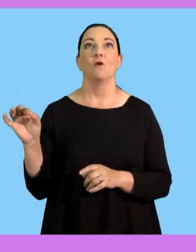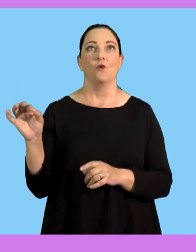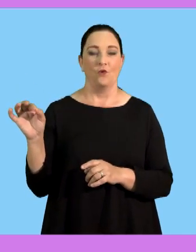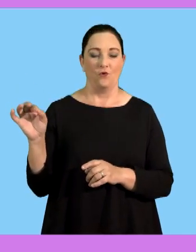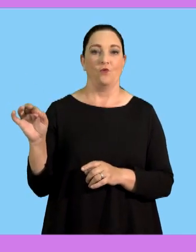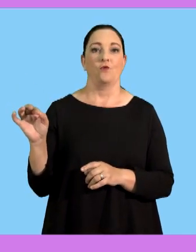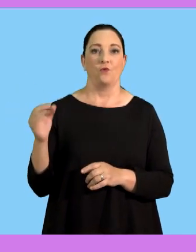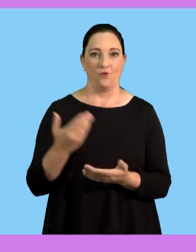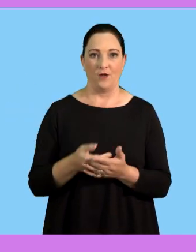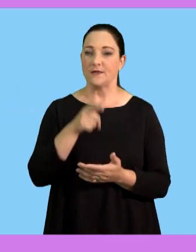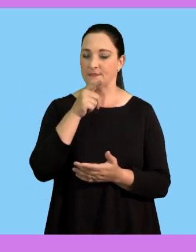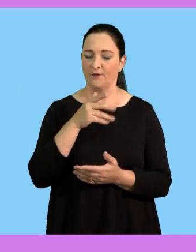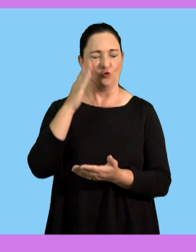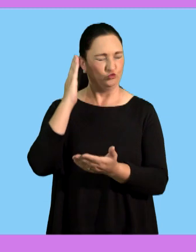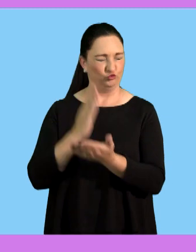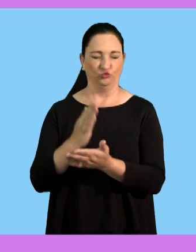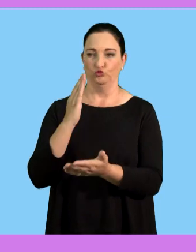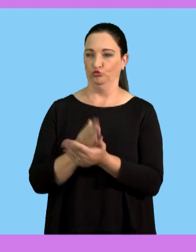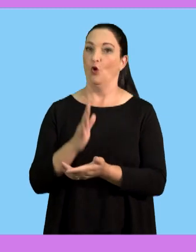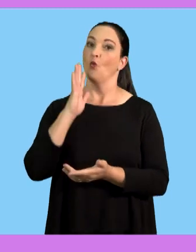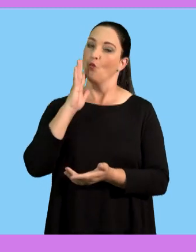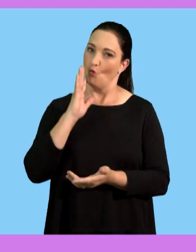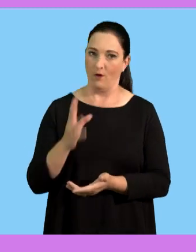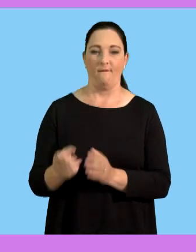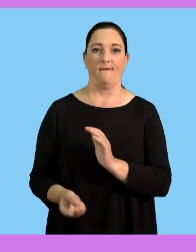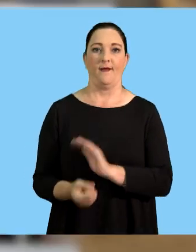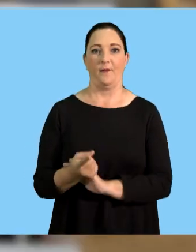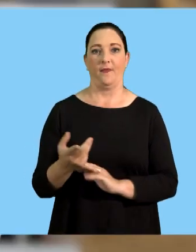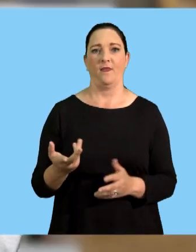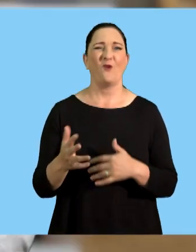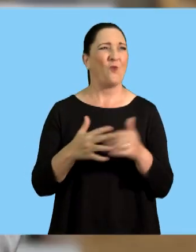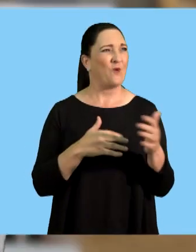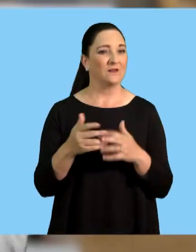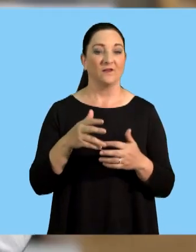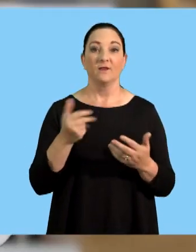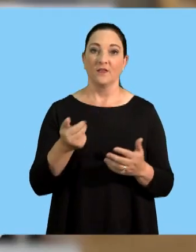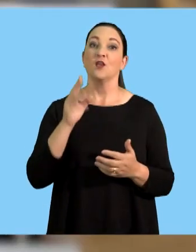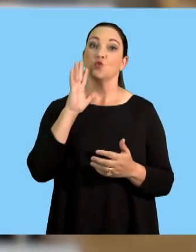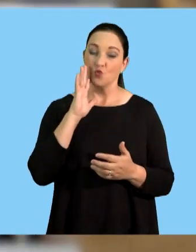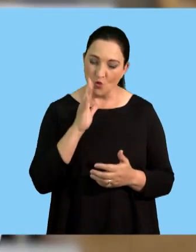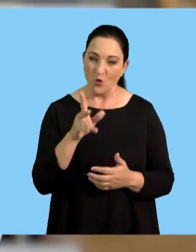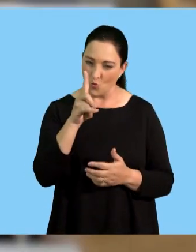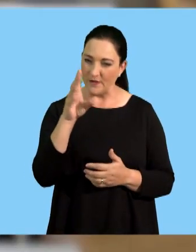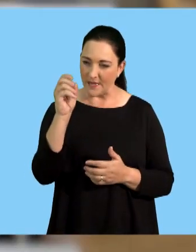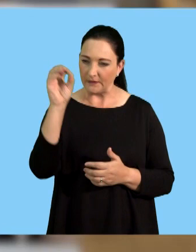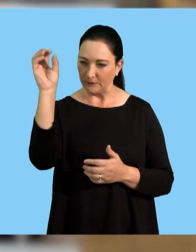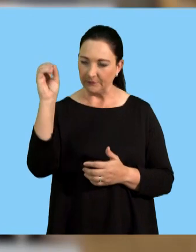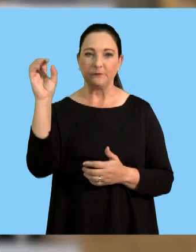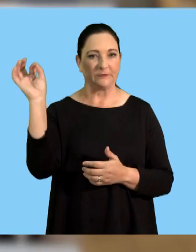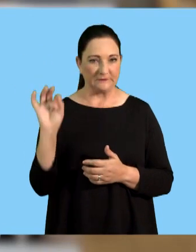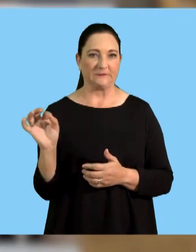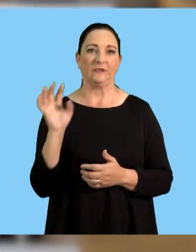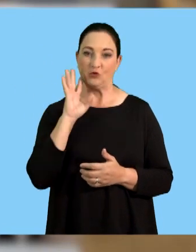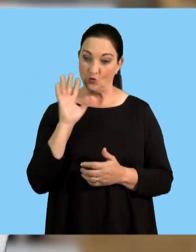I can say it's certain. I can say with certainty that whatever the case may be, it is 100%